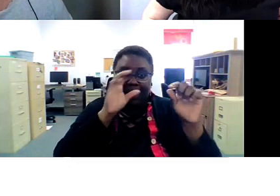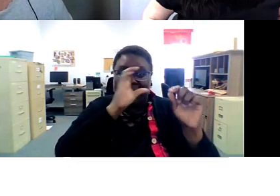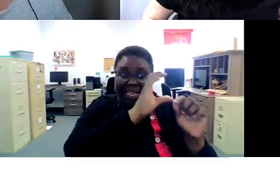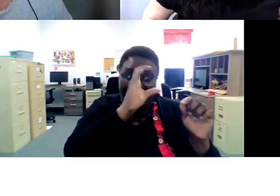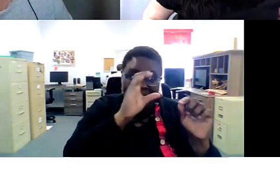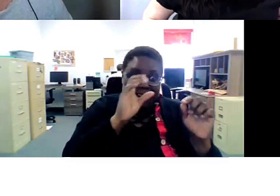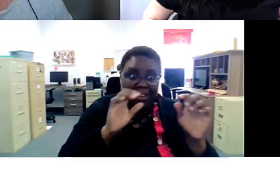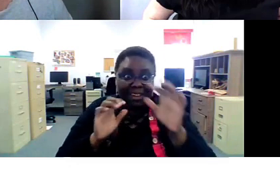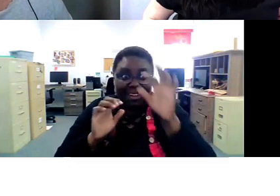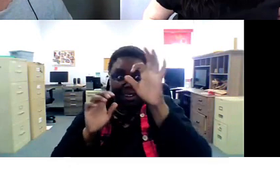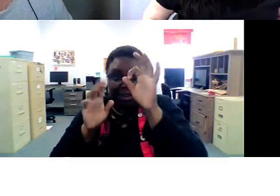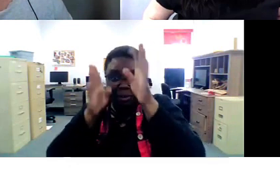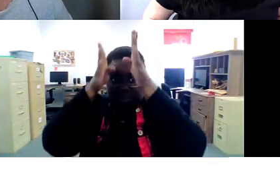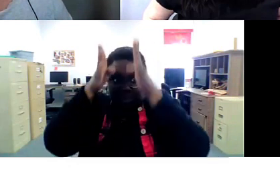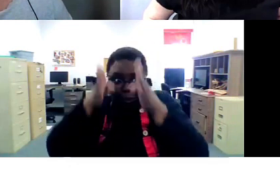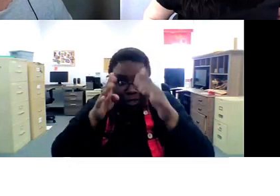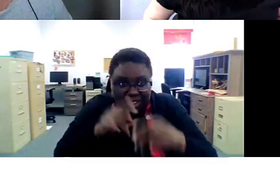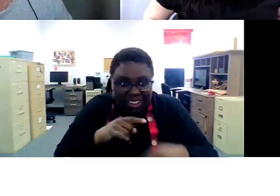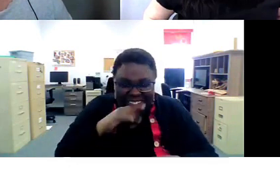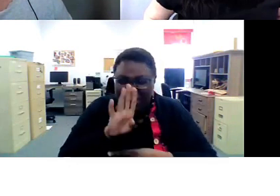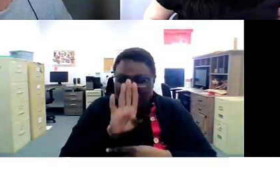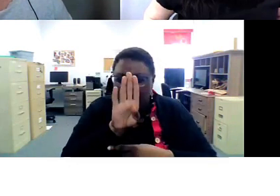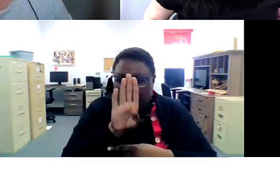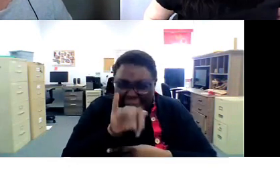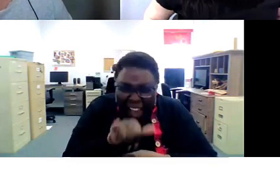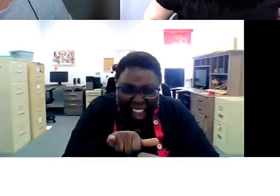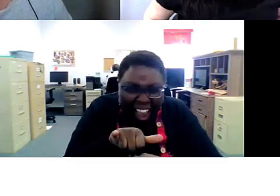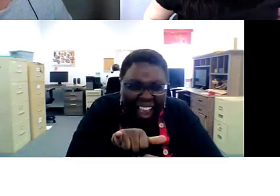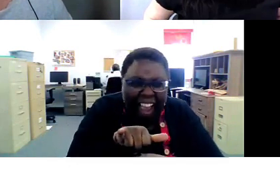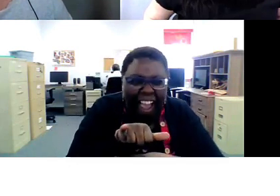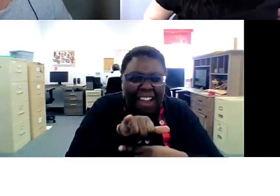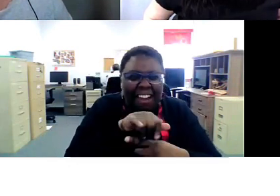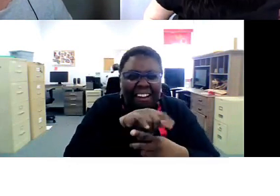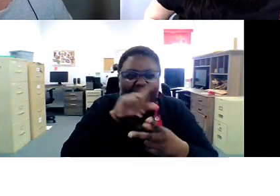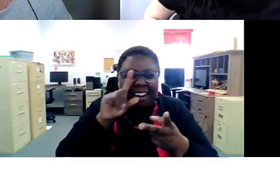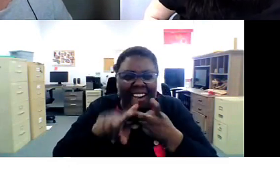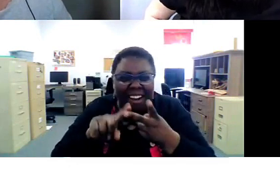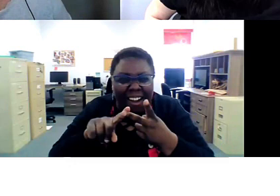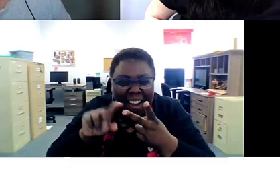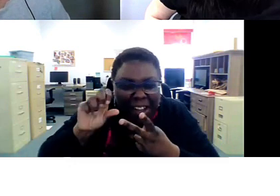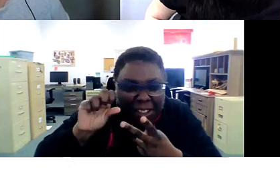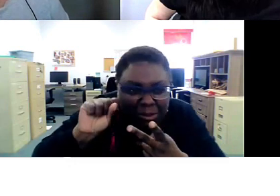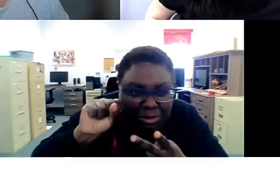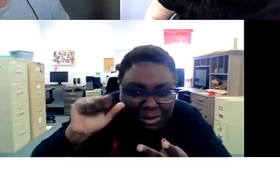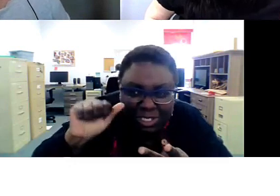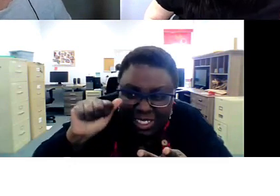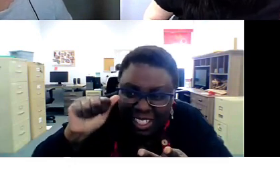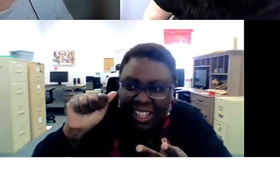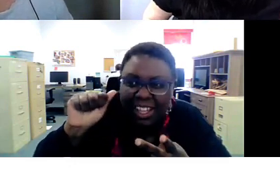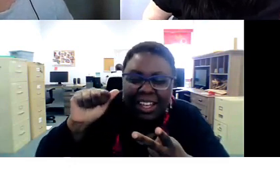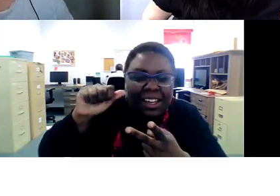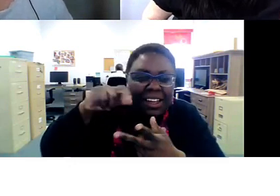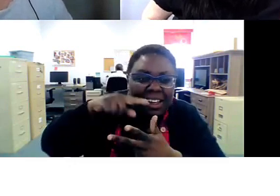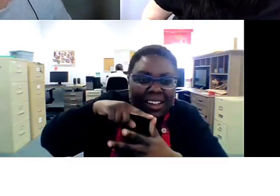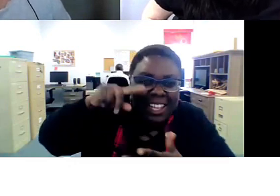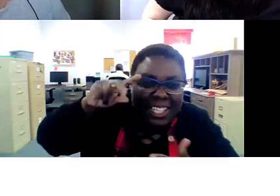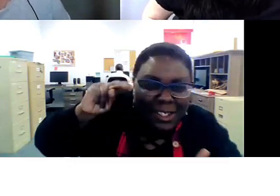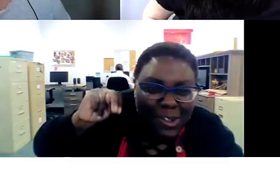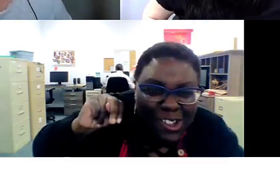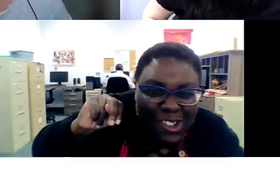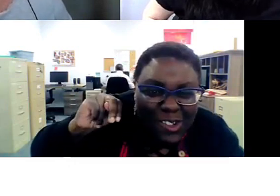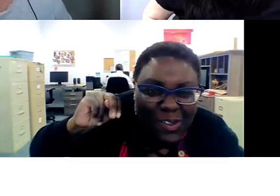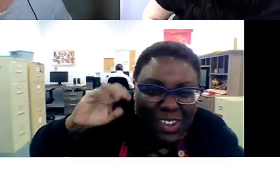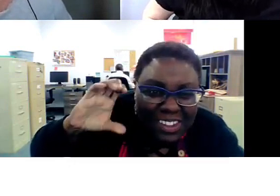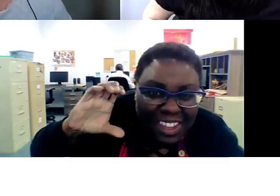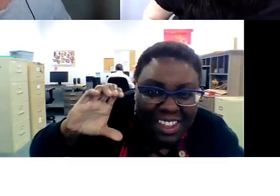And I see the different symbols across there, you know, like, and then it says CC, CC.